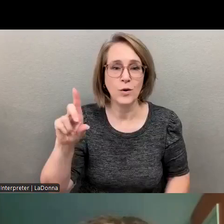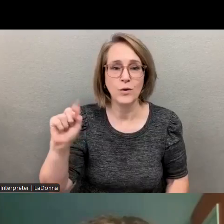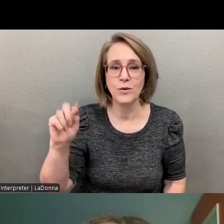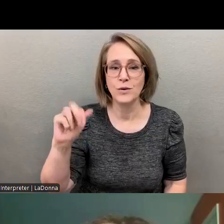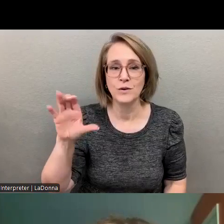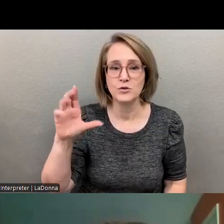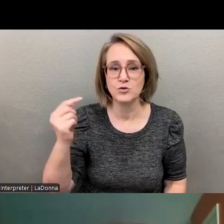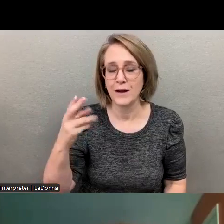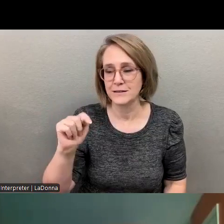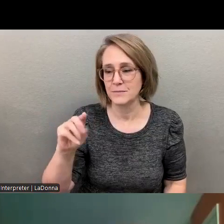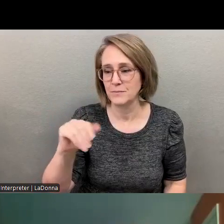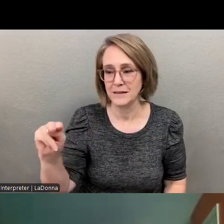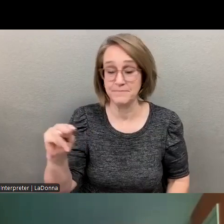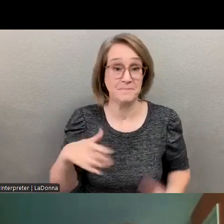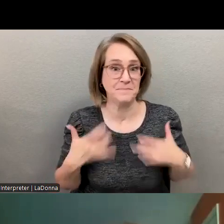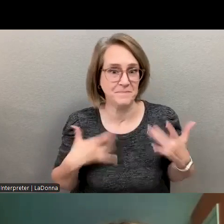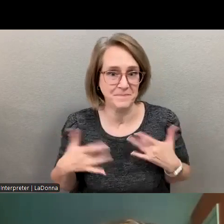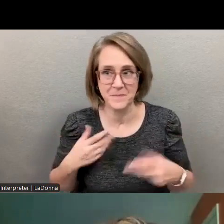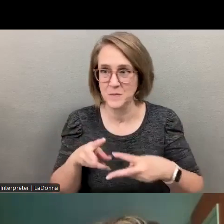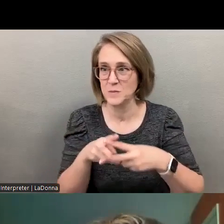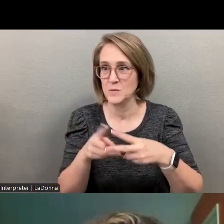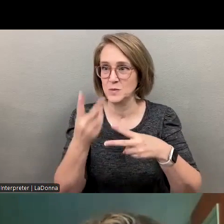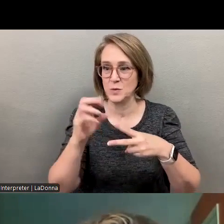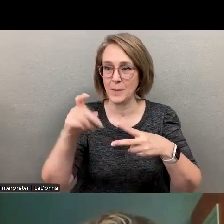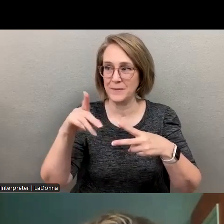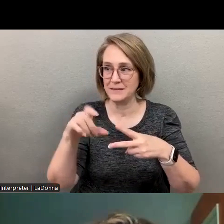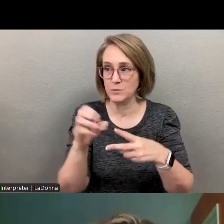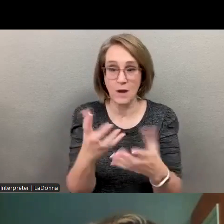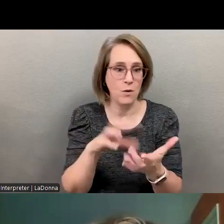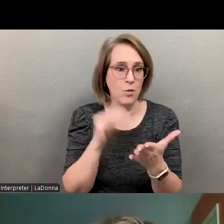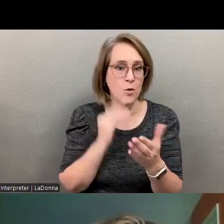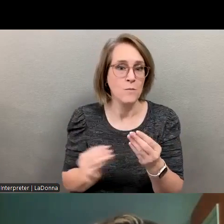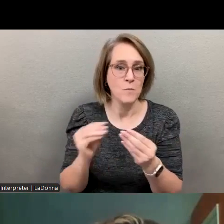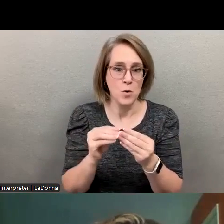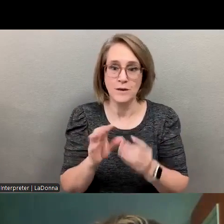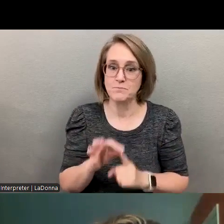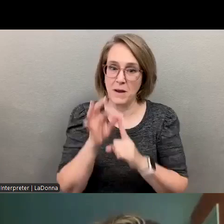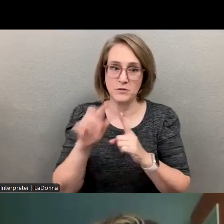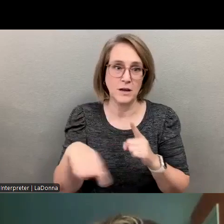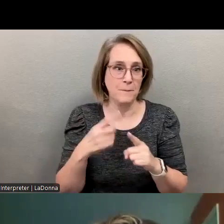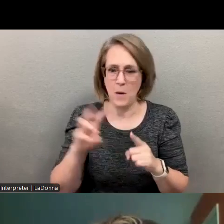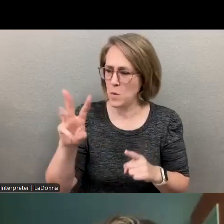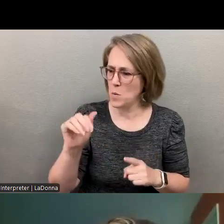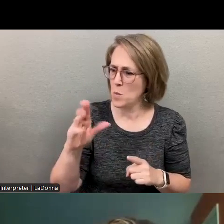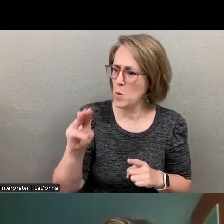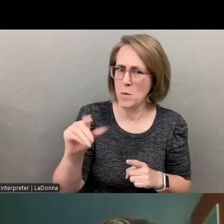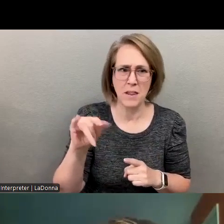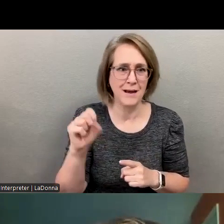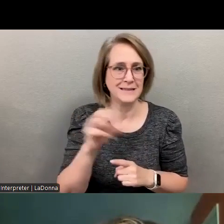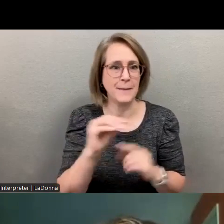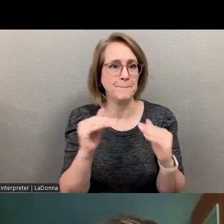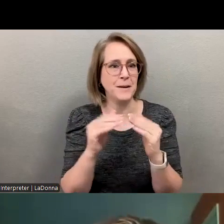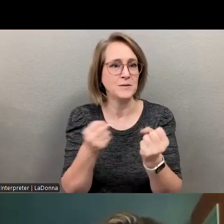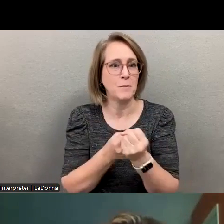exciting pieces because I personally want to know so much more about these things, and especially about the warm lines and peer support lines as allies.